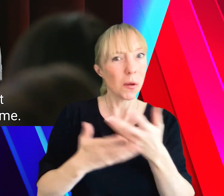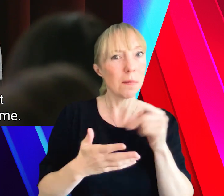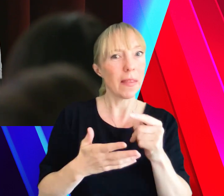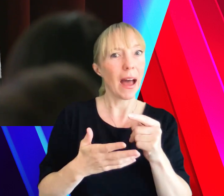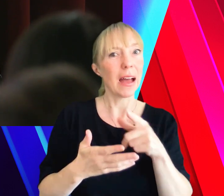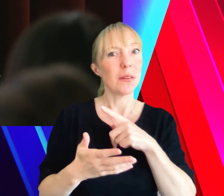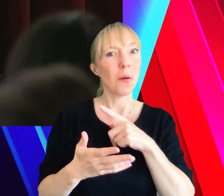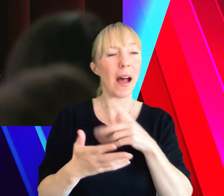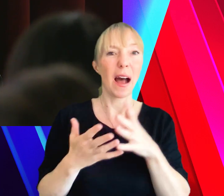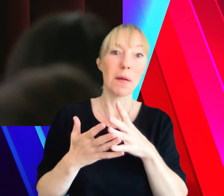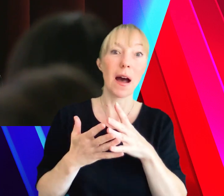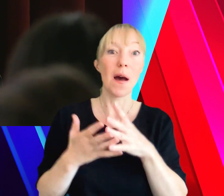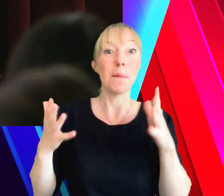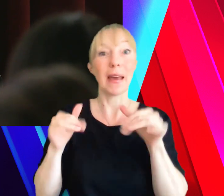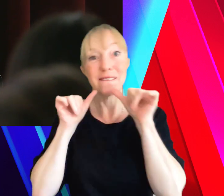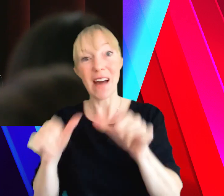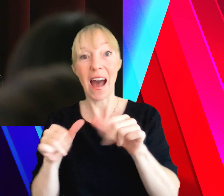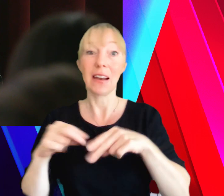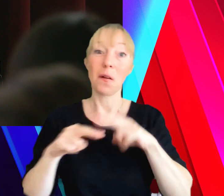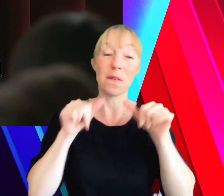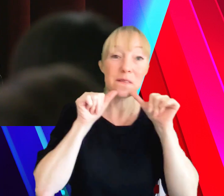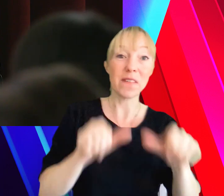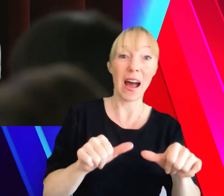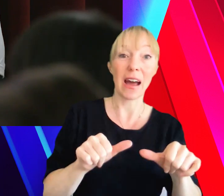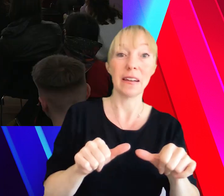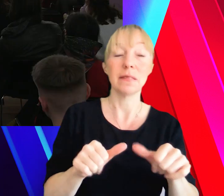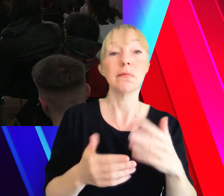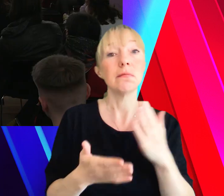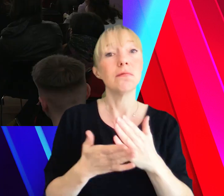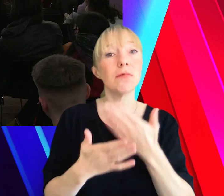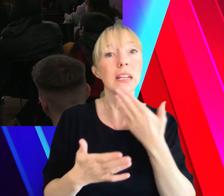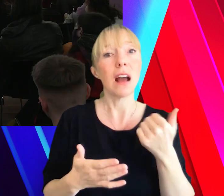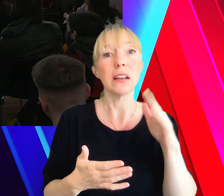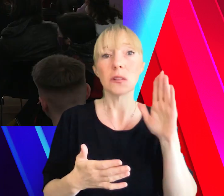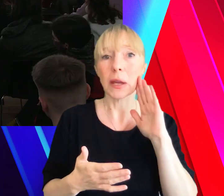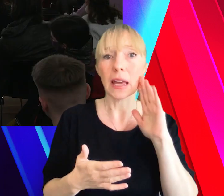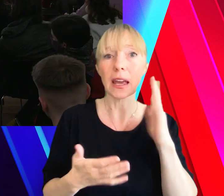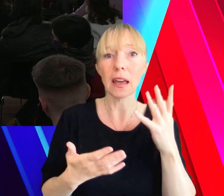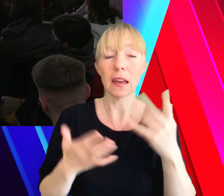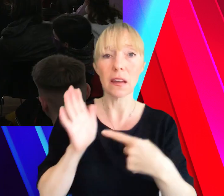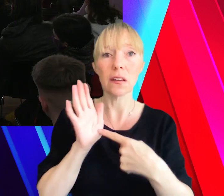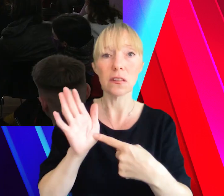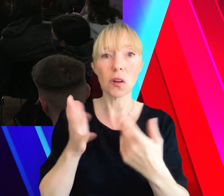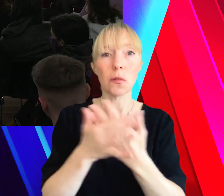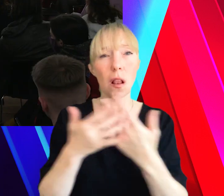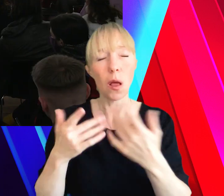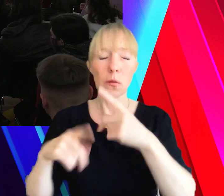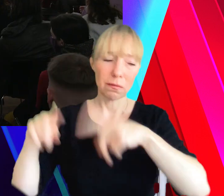been why I'm such a big fan lover of fans. Amazing. I think that's really nice to hear, because it shows